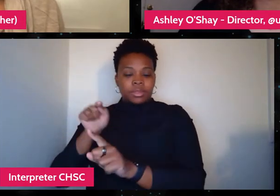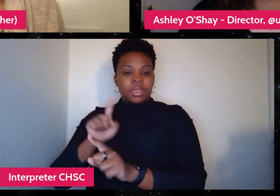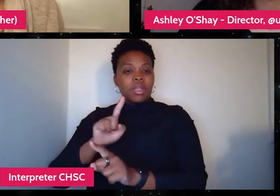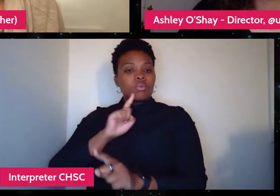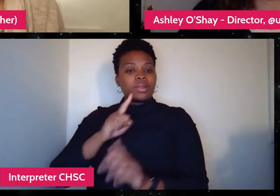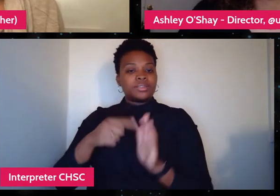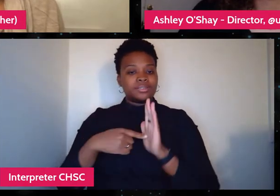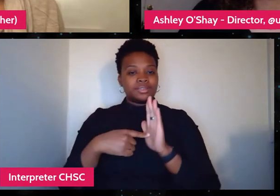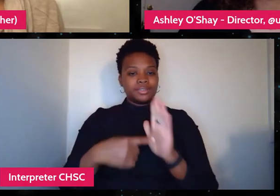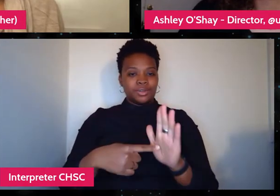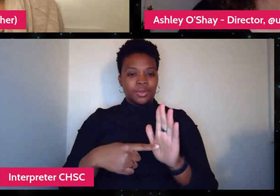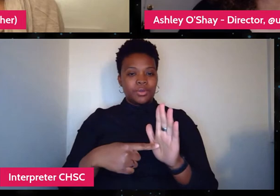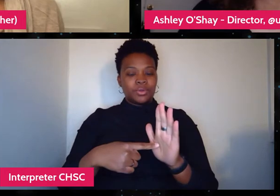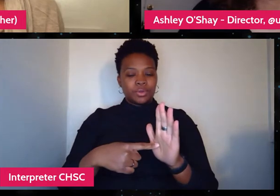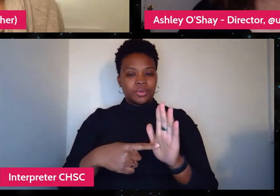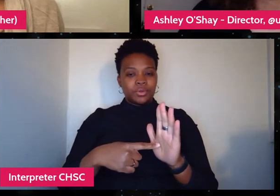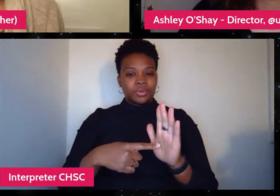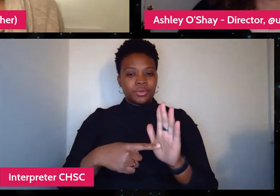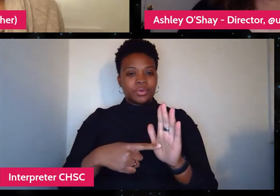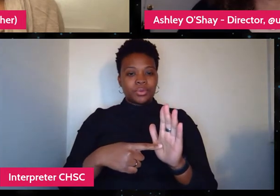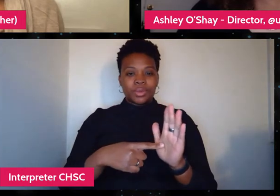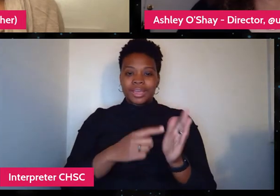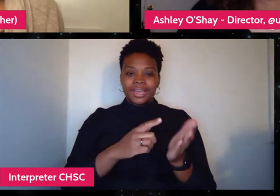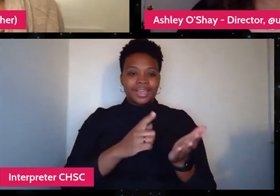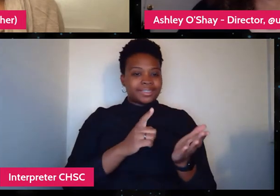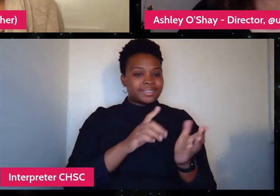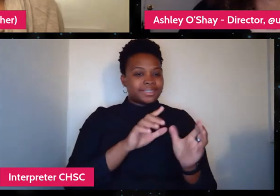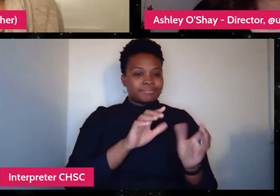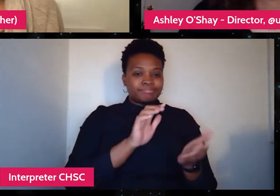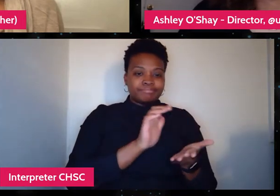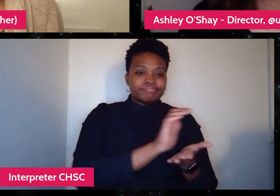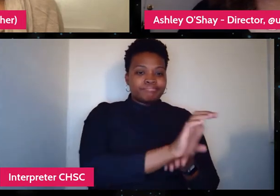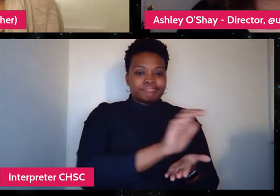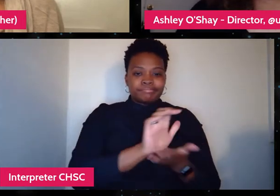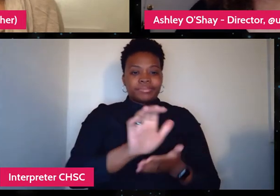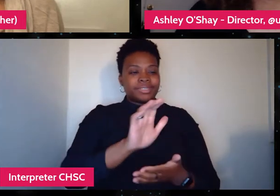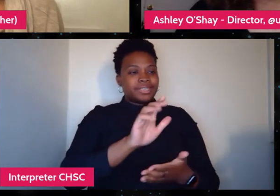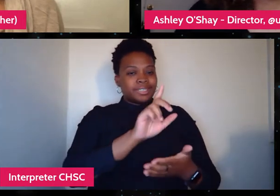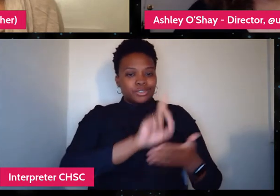to show that there's marginalization and discrimination within